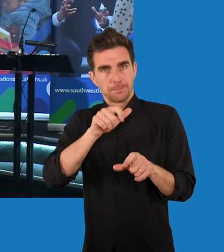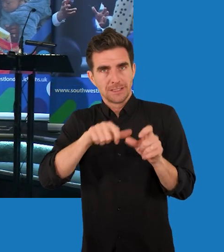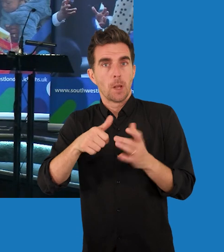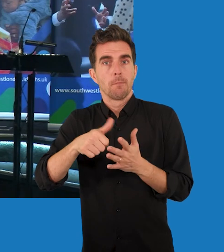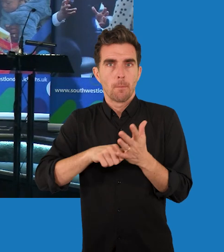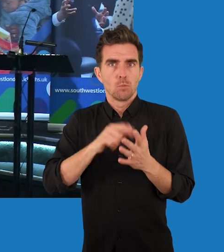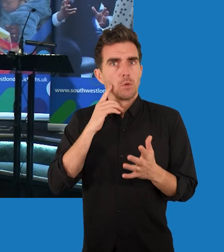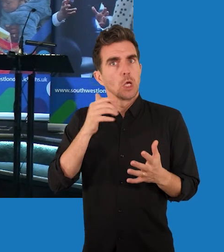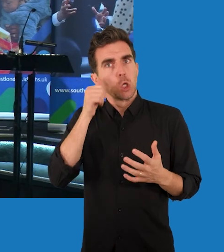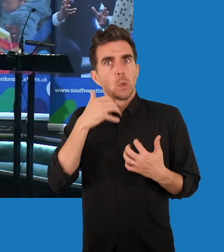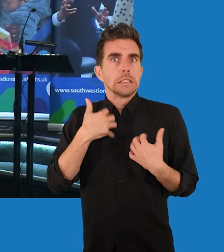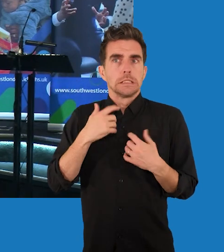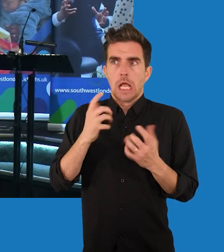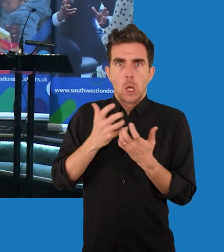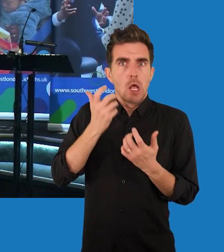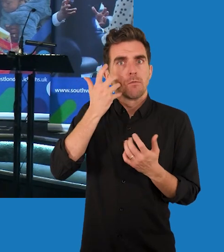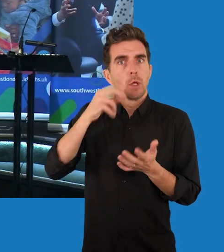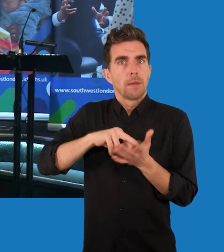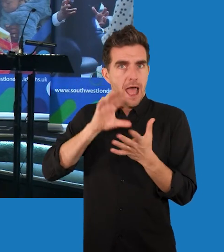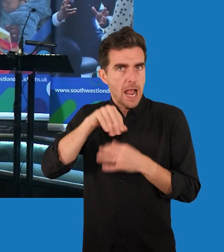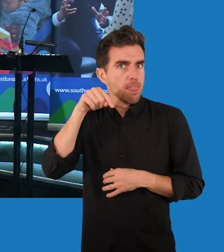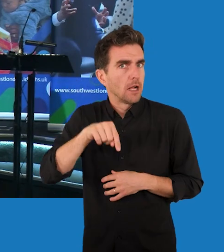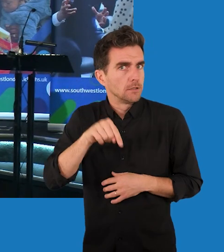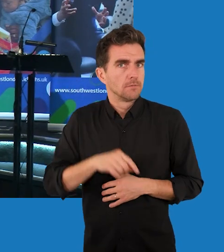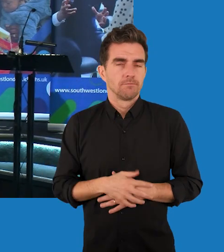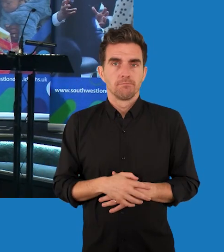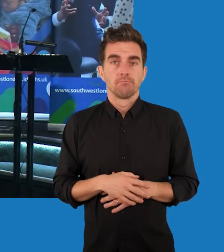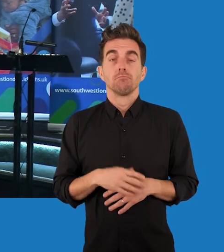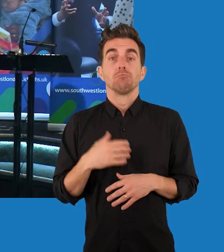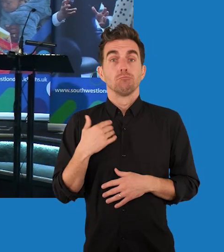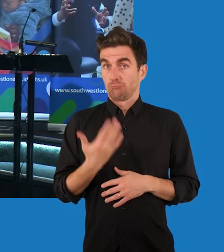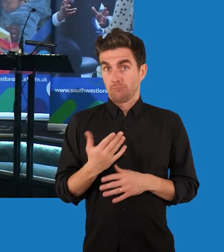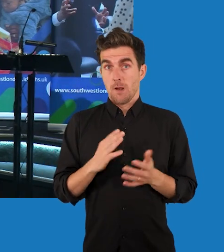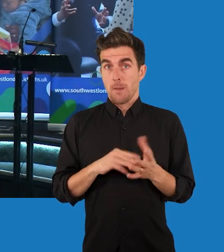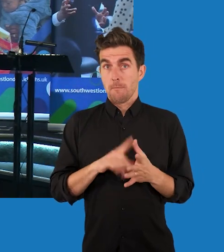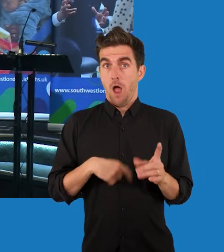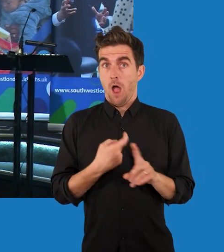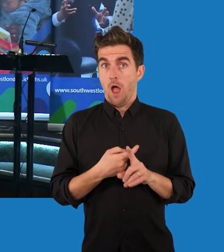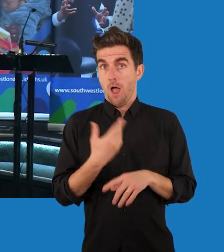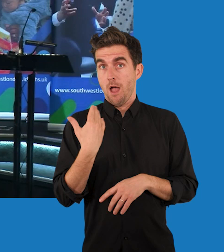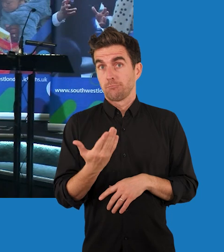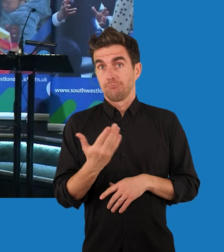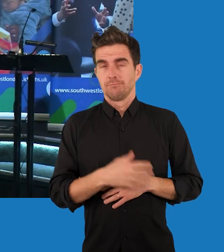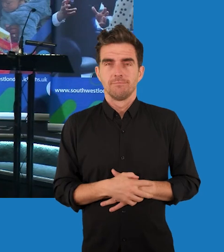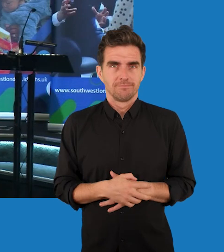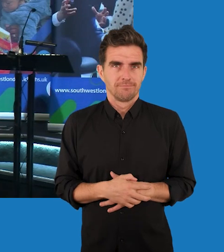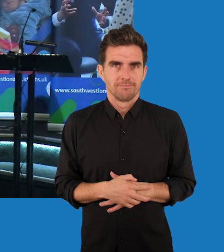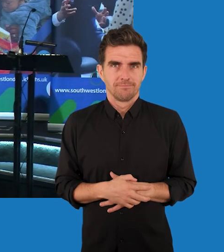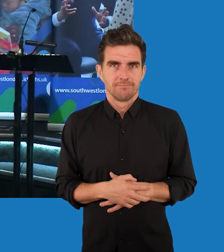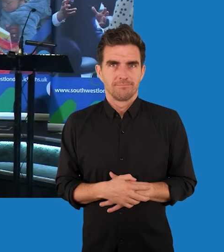Patients Programme, and she's keen to know what our future plans are in that area. Mark. So So